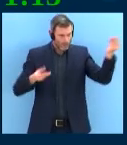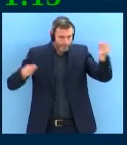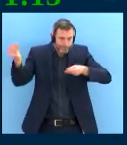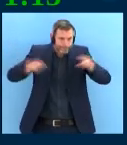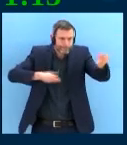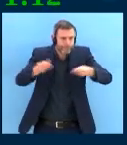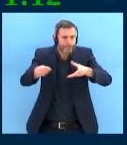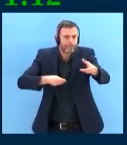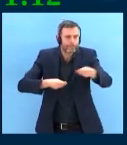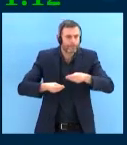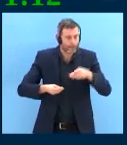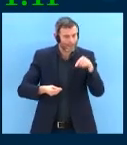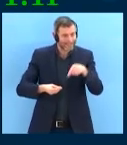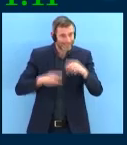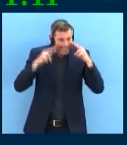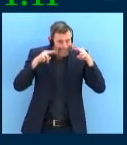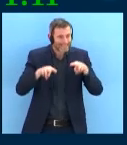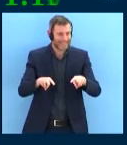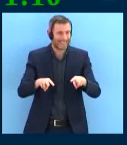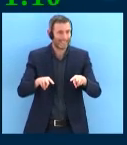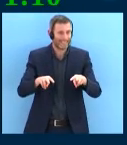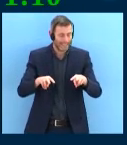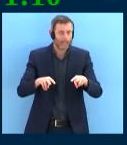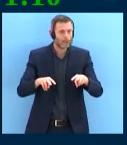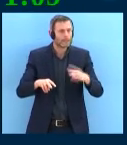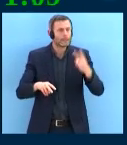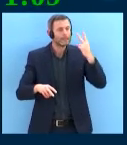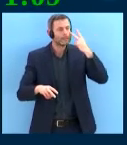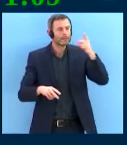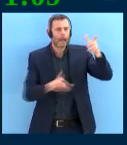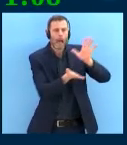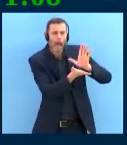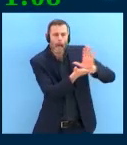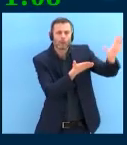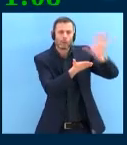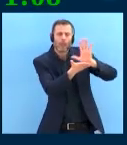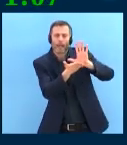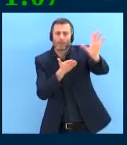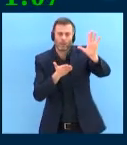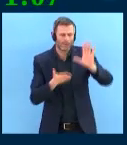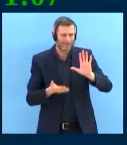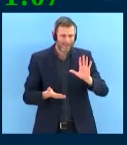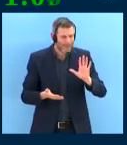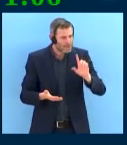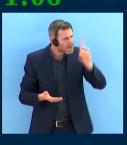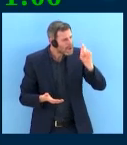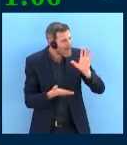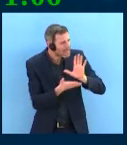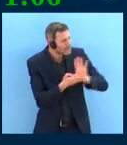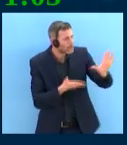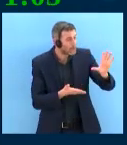stands as a response to the rising tide of exclusion, demonstrating that cultural diversity is not a threat, but a gift.